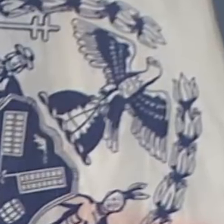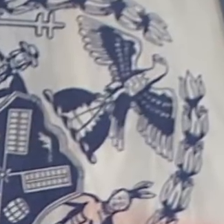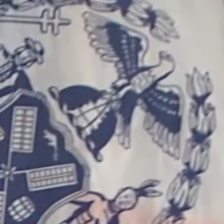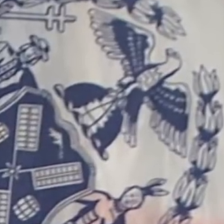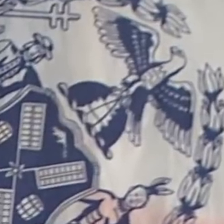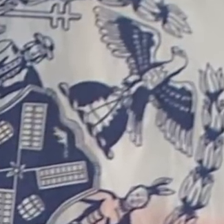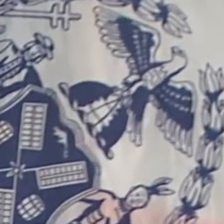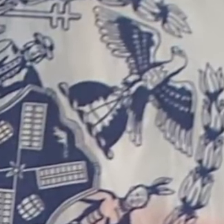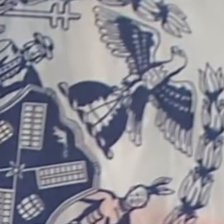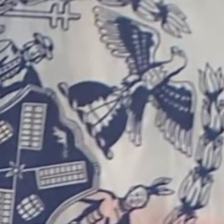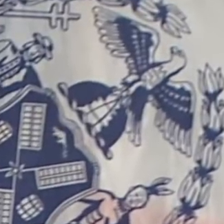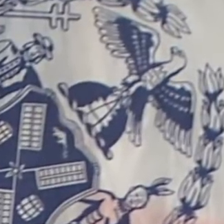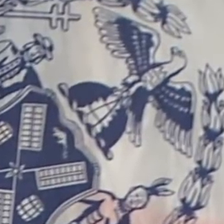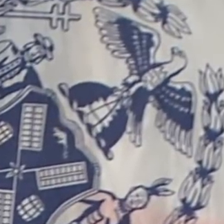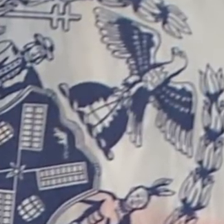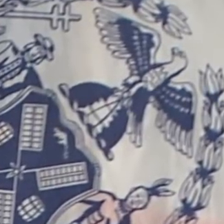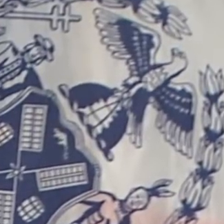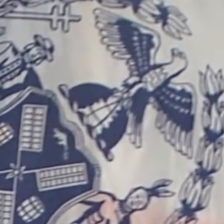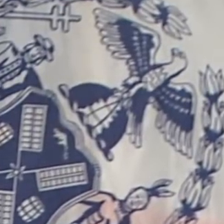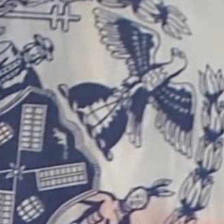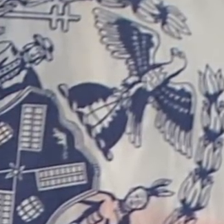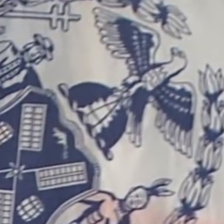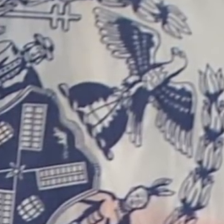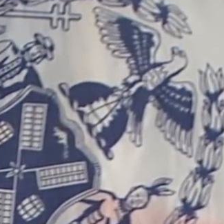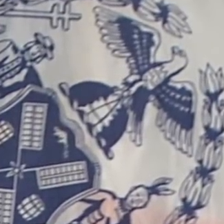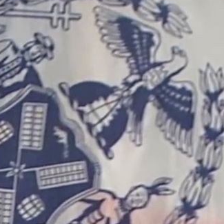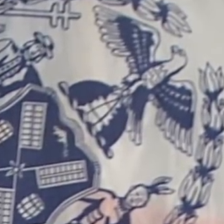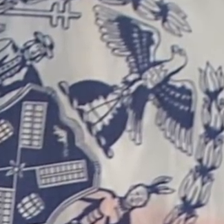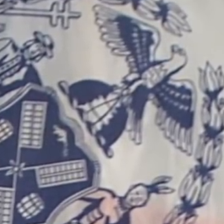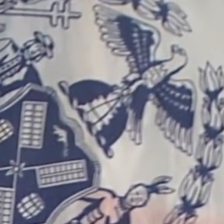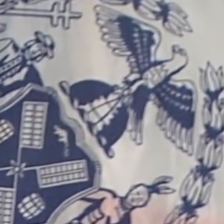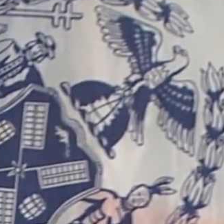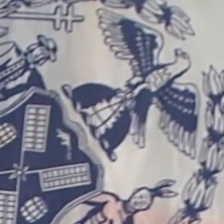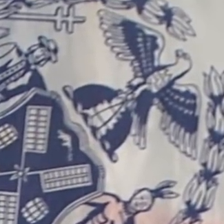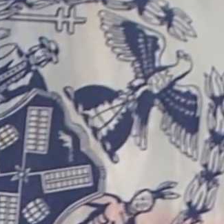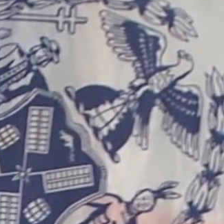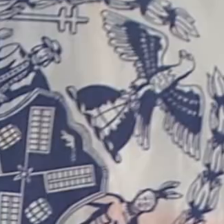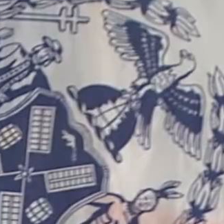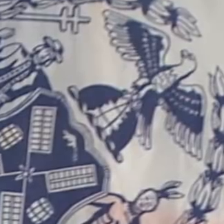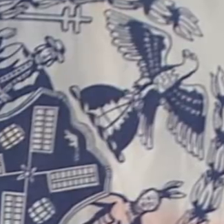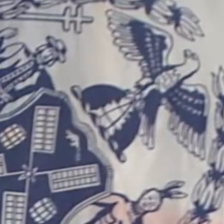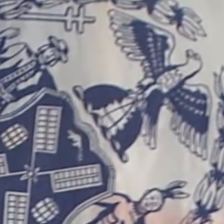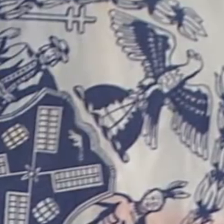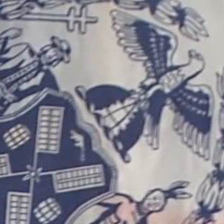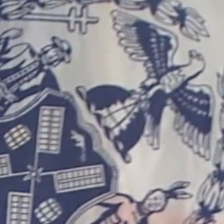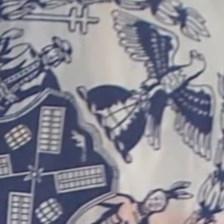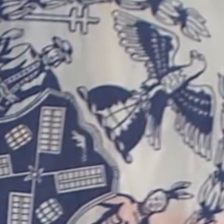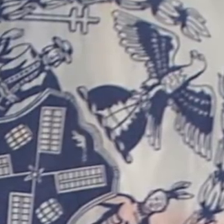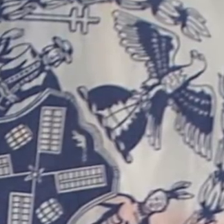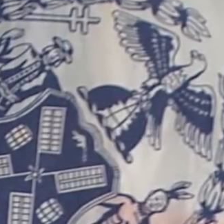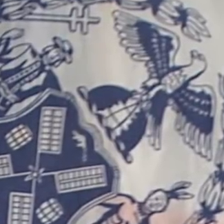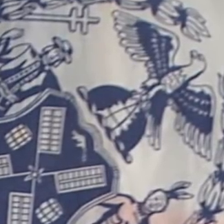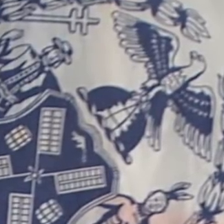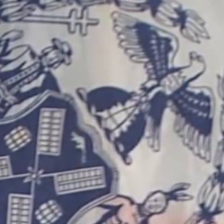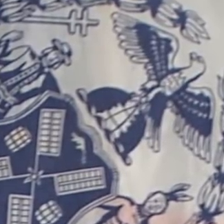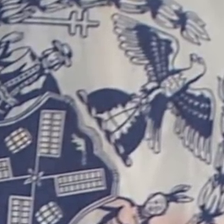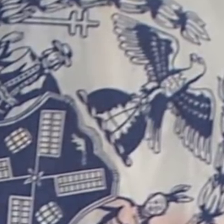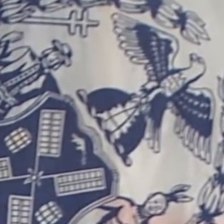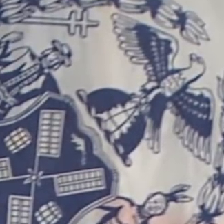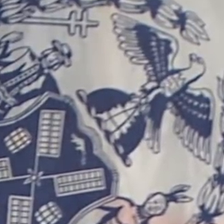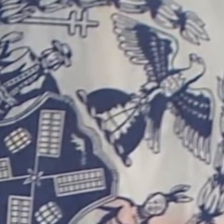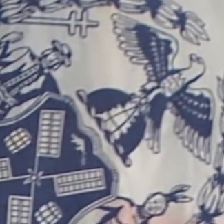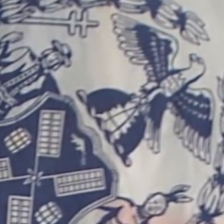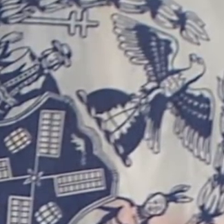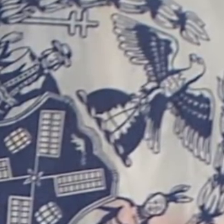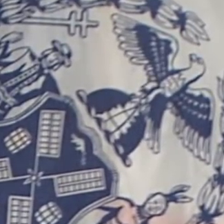who are celebrating this joyous holiday, even in the midst of this pain and this crisis. Time